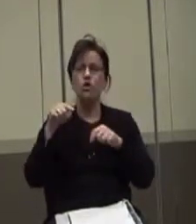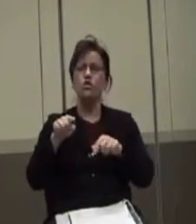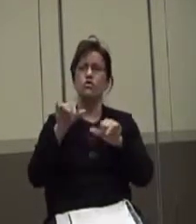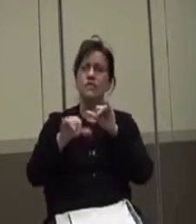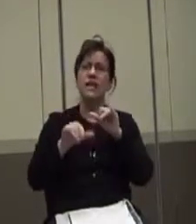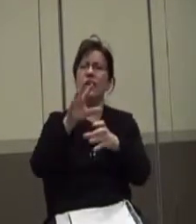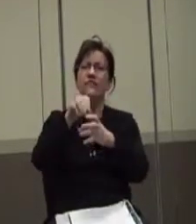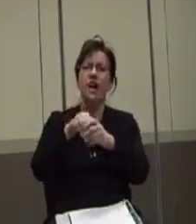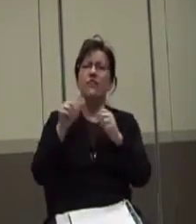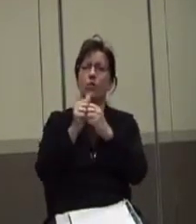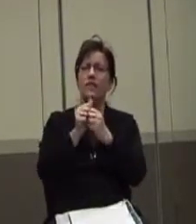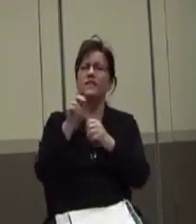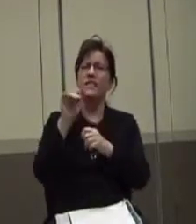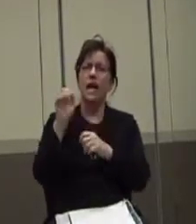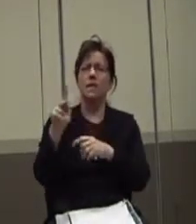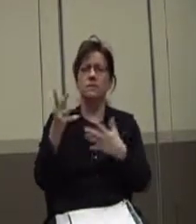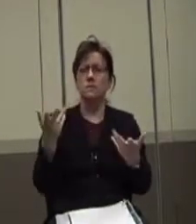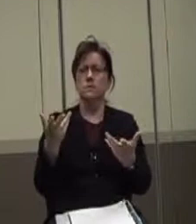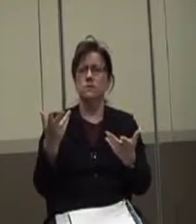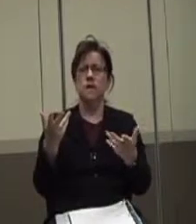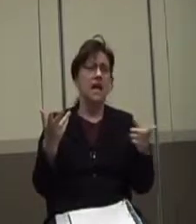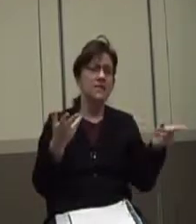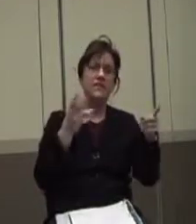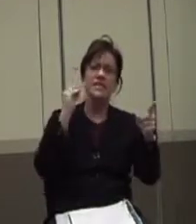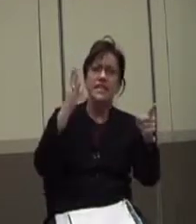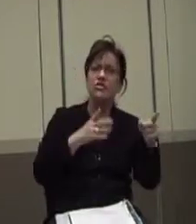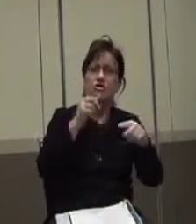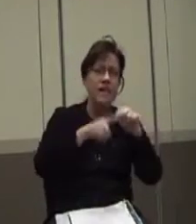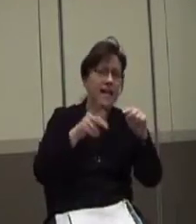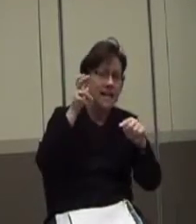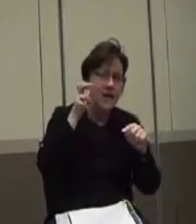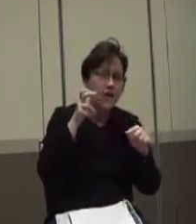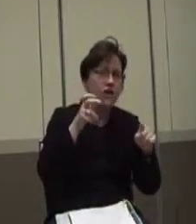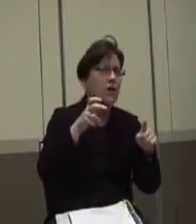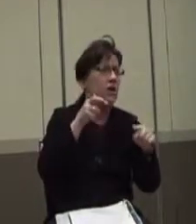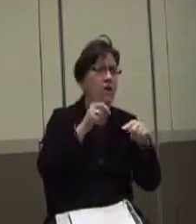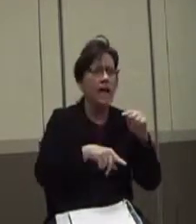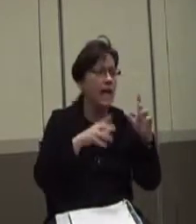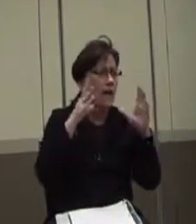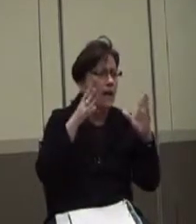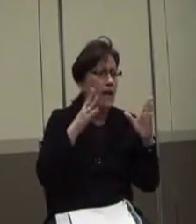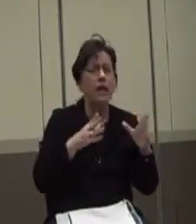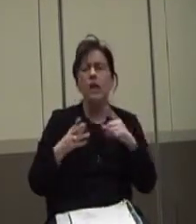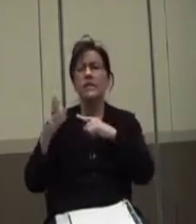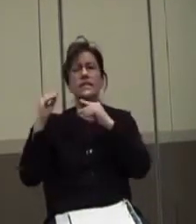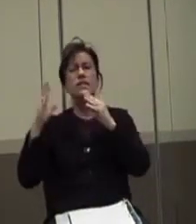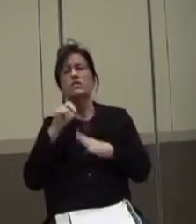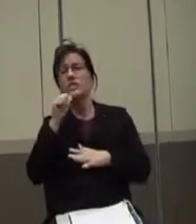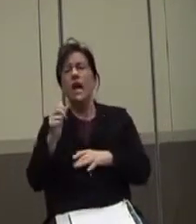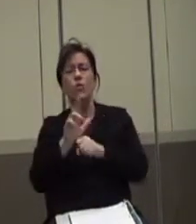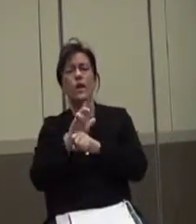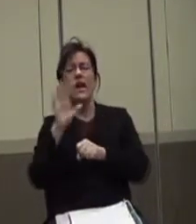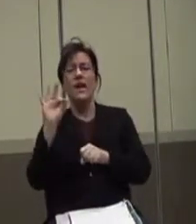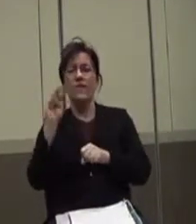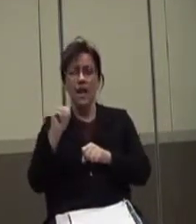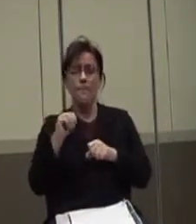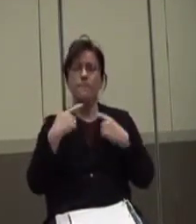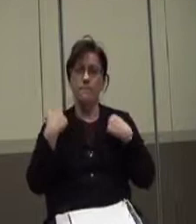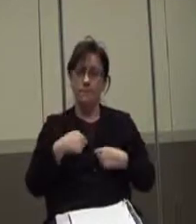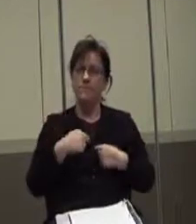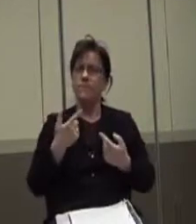engaged in the task. All right? The teacher is failing to wear her FM device in terms of being able so that Amy can actually pick up the